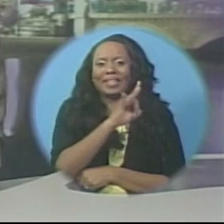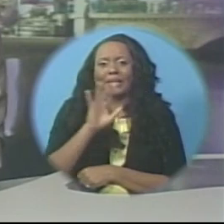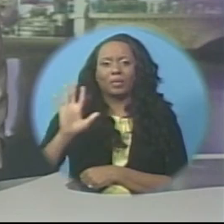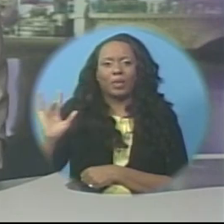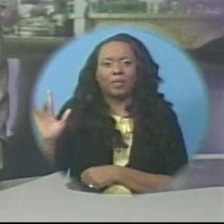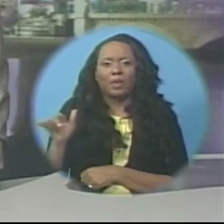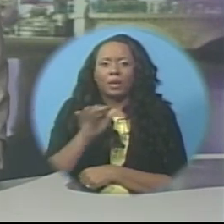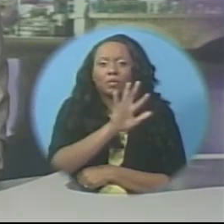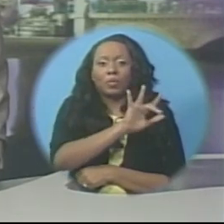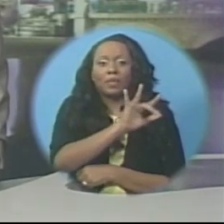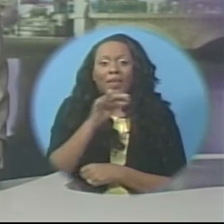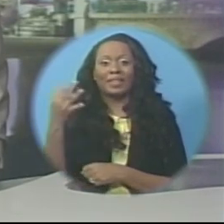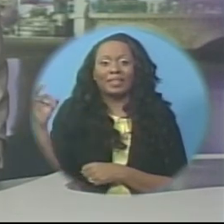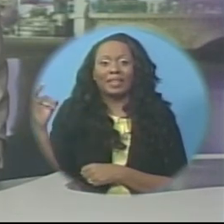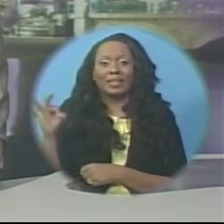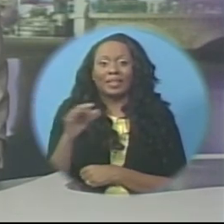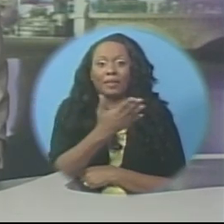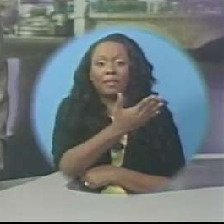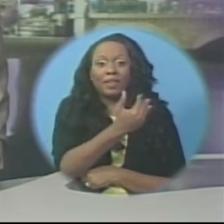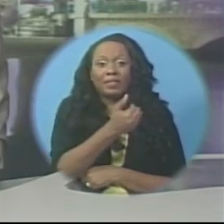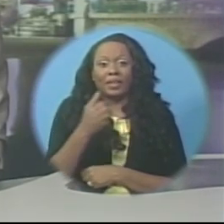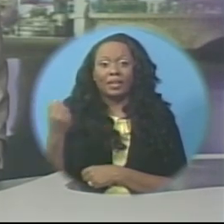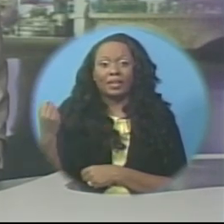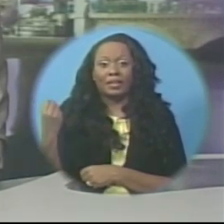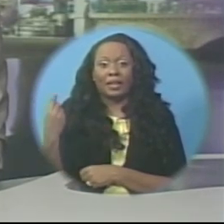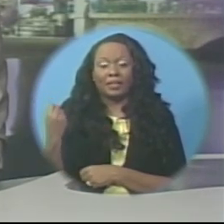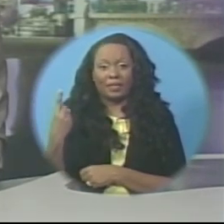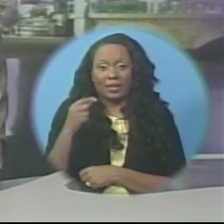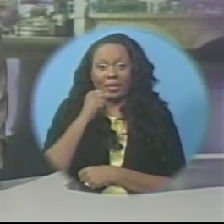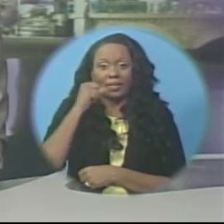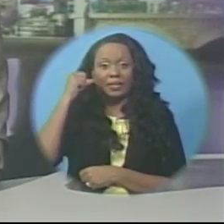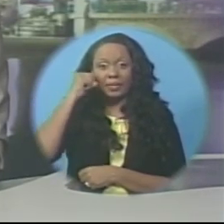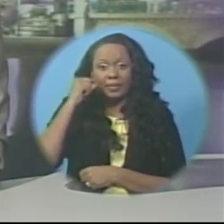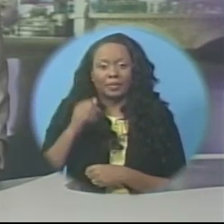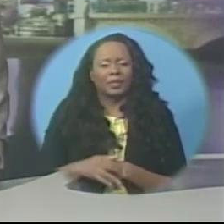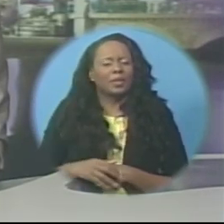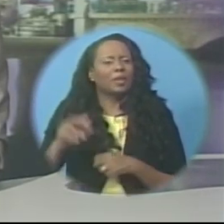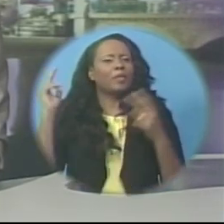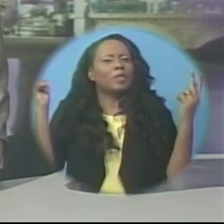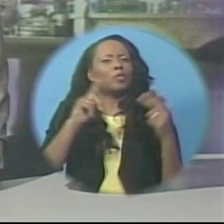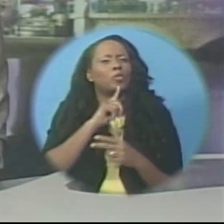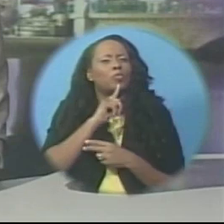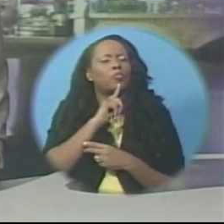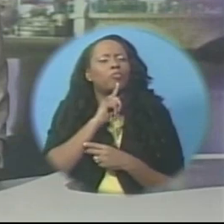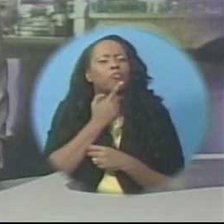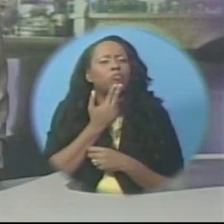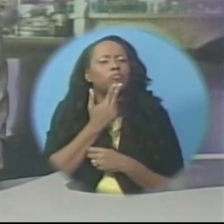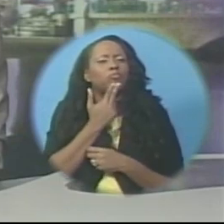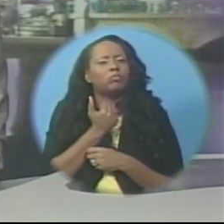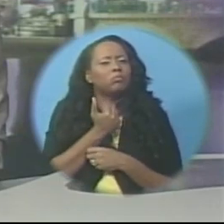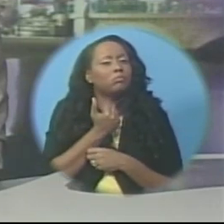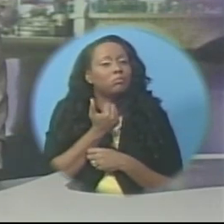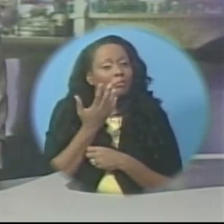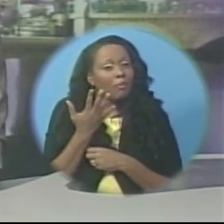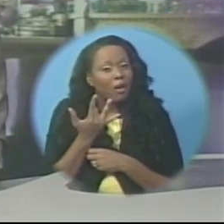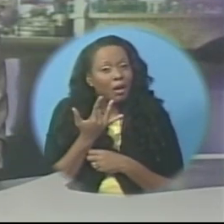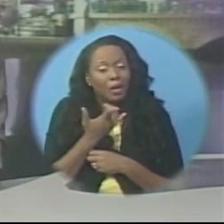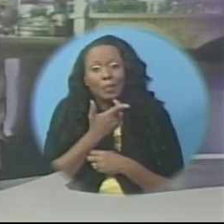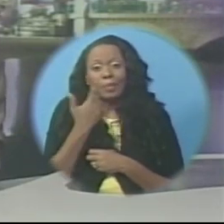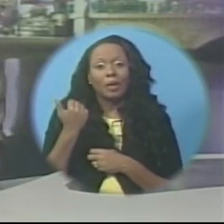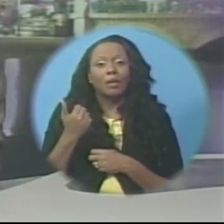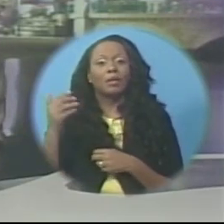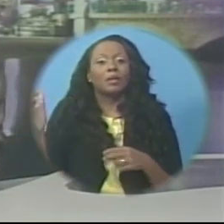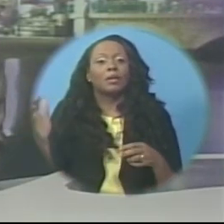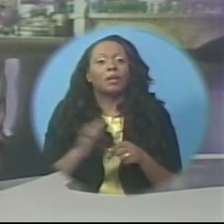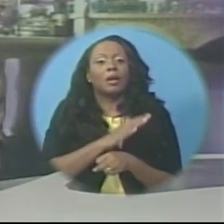18-25, 25-19, and 15-11 at Oberoi yesterday. Well, the victory was especially sweet for Chargers as they won the title